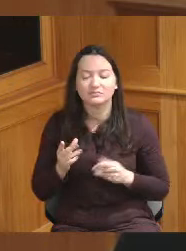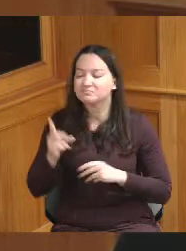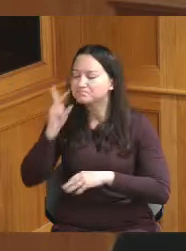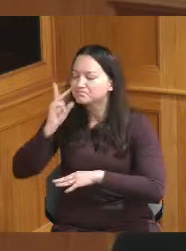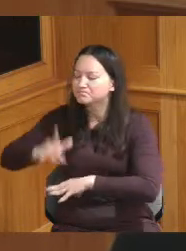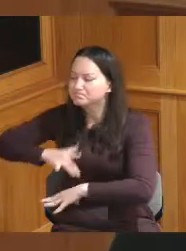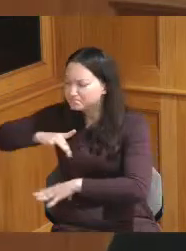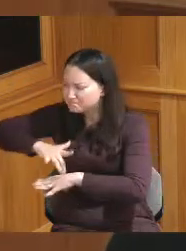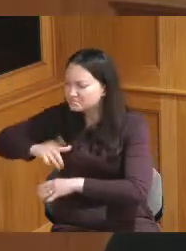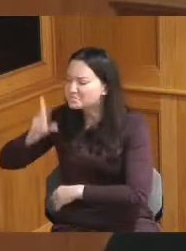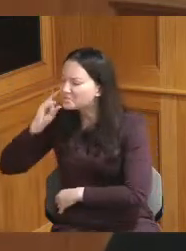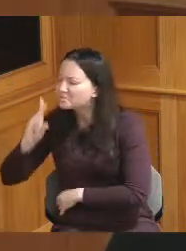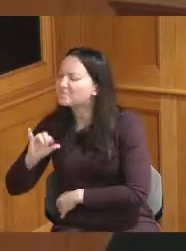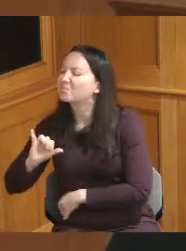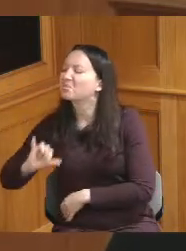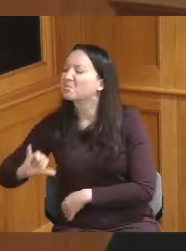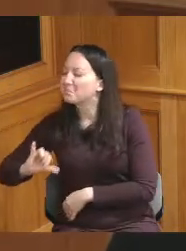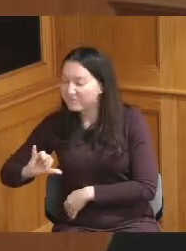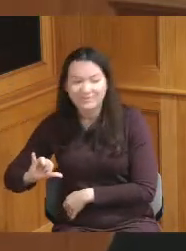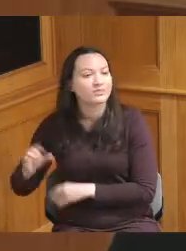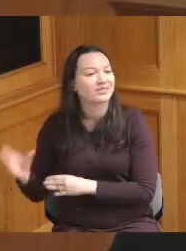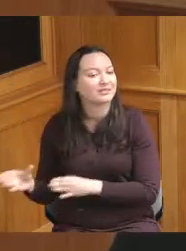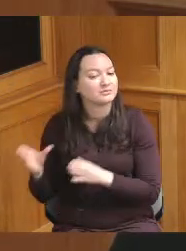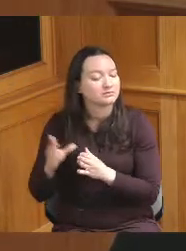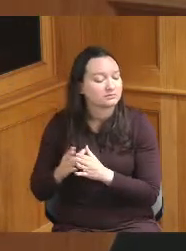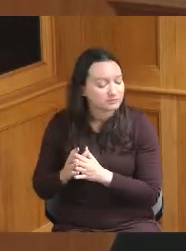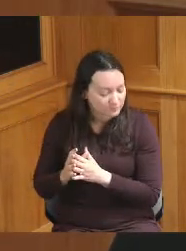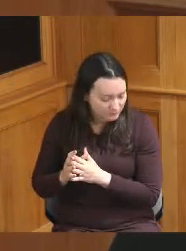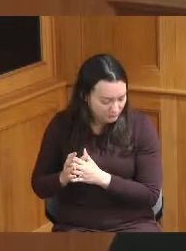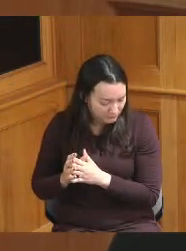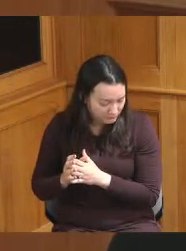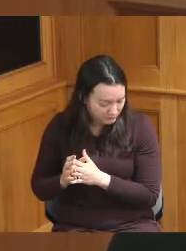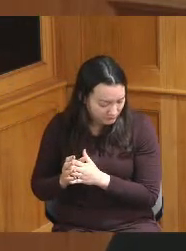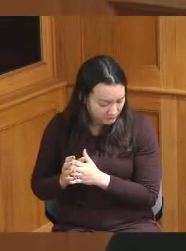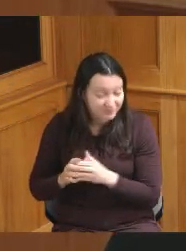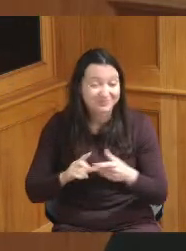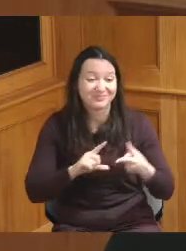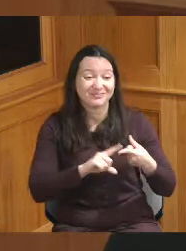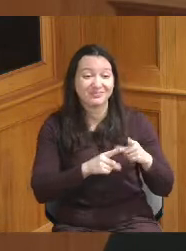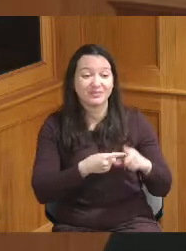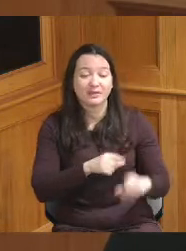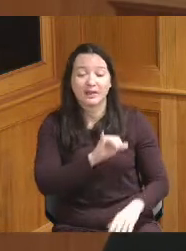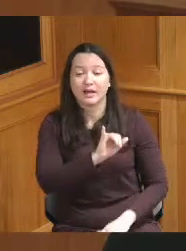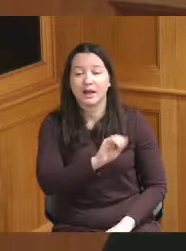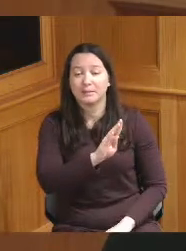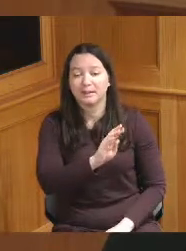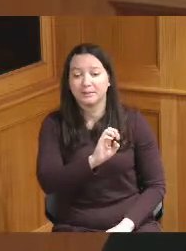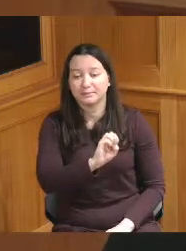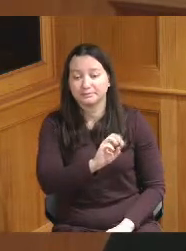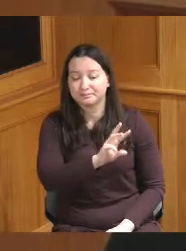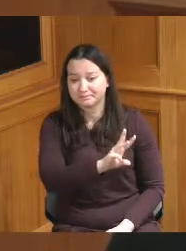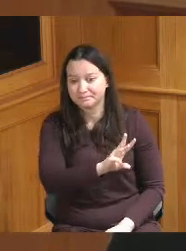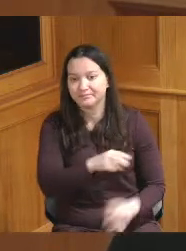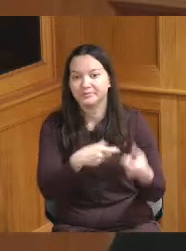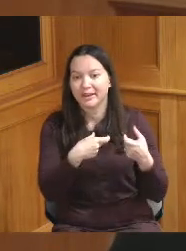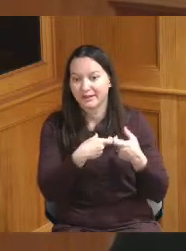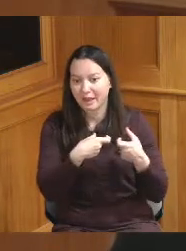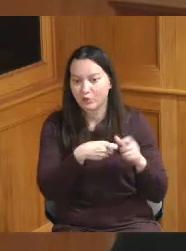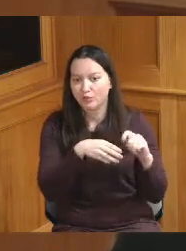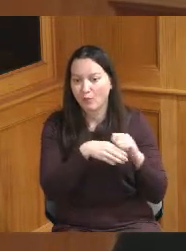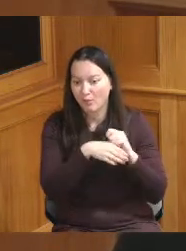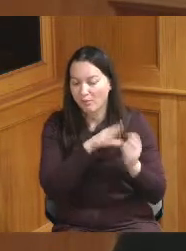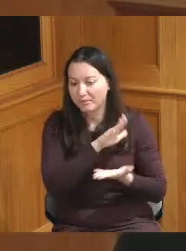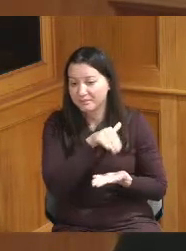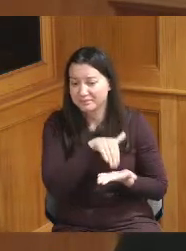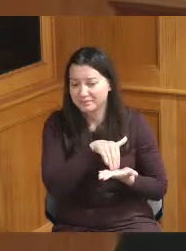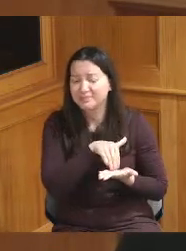see opportunities. And then of course we have to our friends at the IBEW and NECA Electrical Training Center.